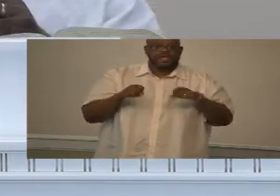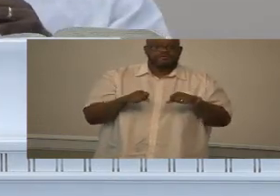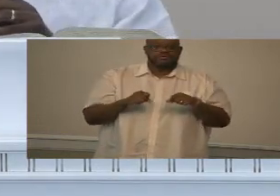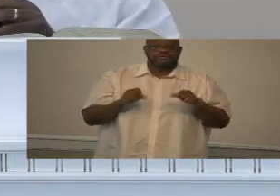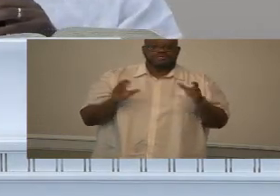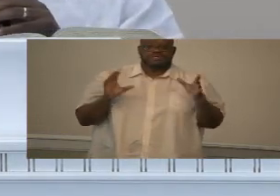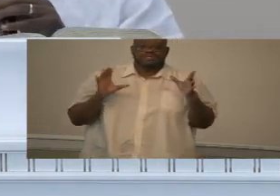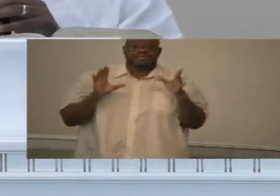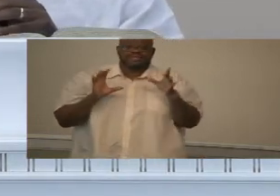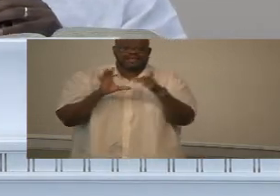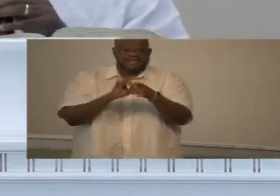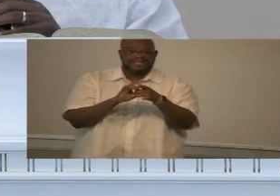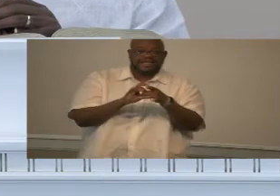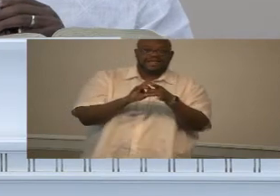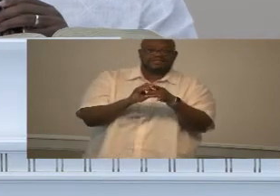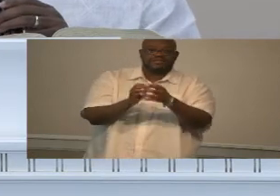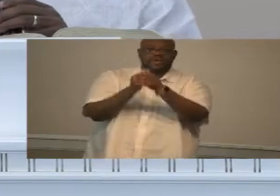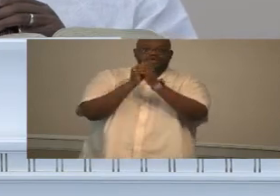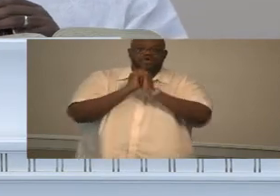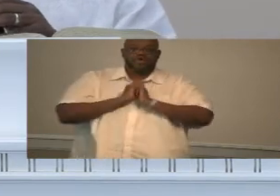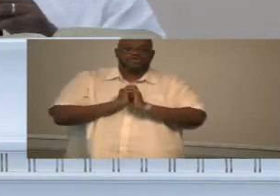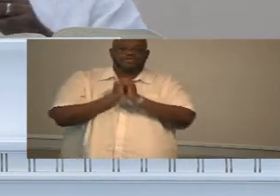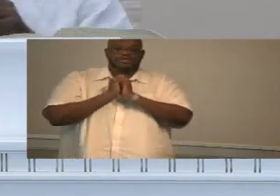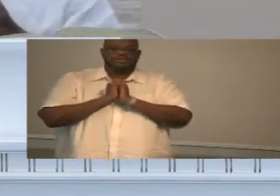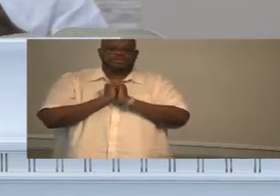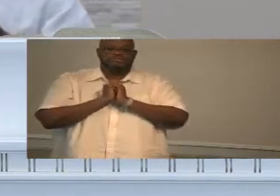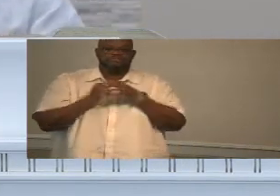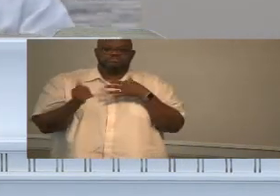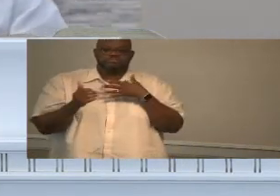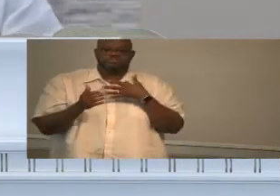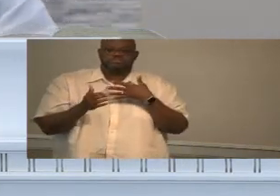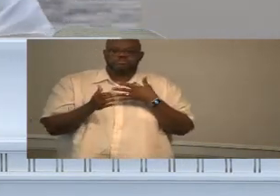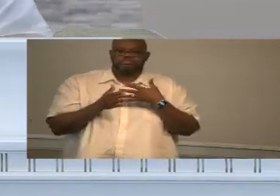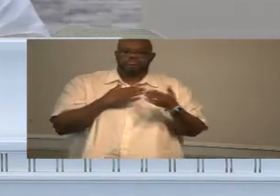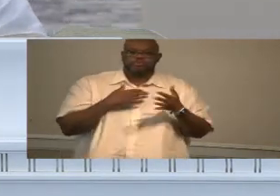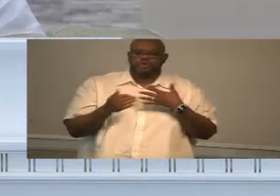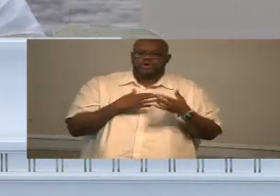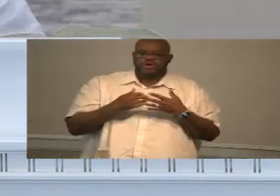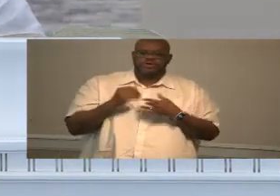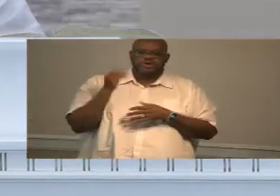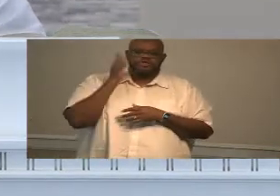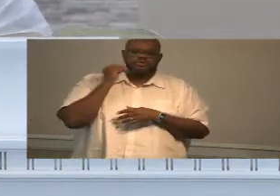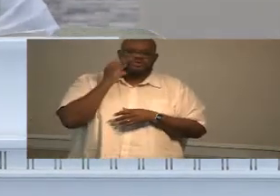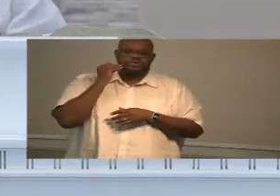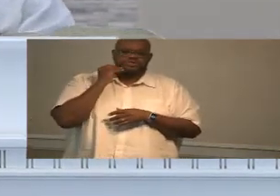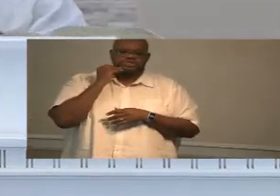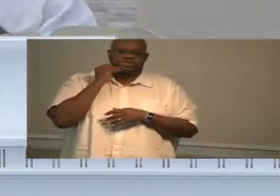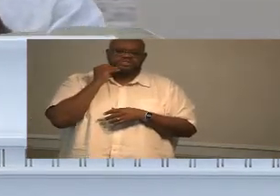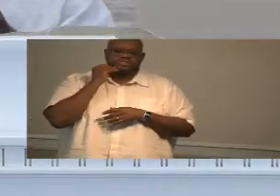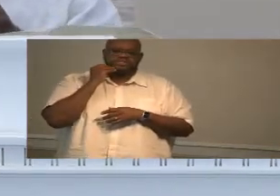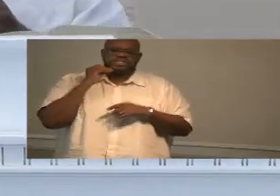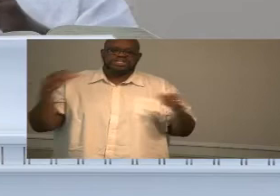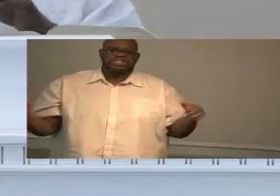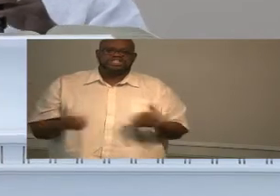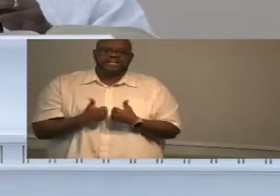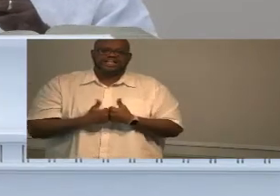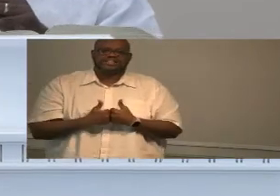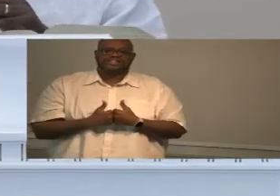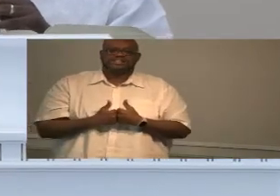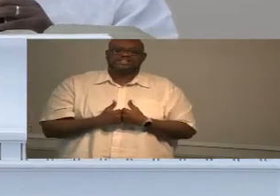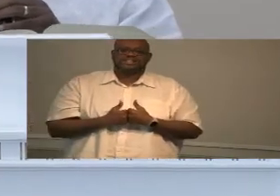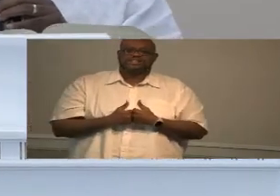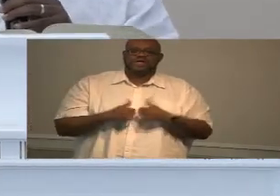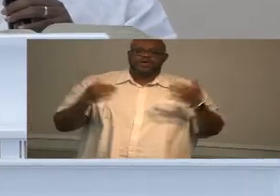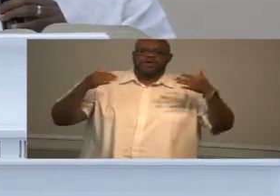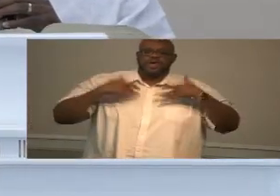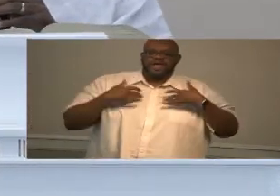connect, as we're able to worship, in spite of the challenges we face, in spite of the circumstances we find